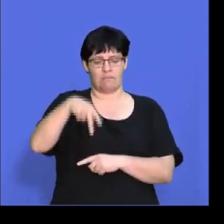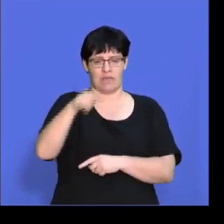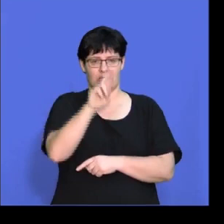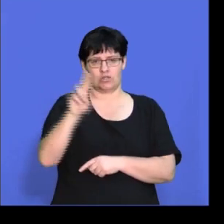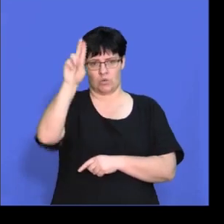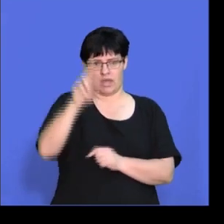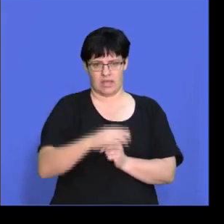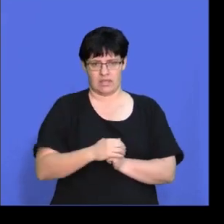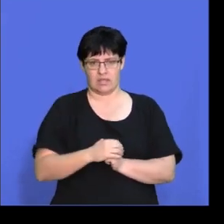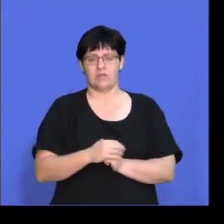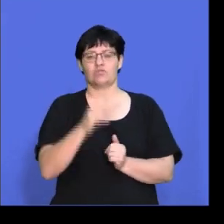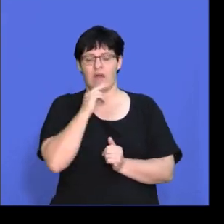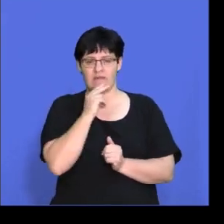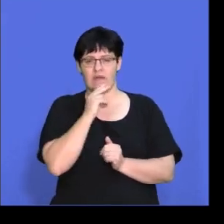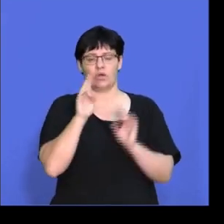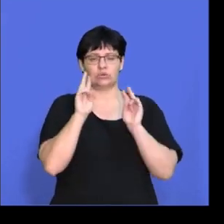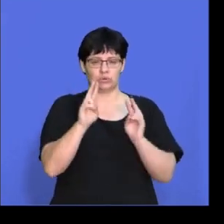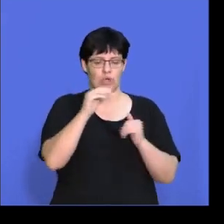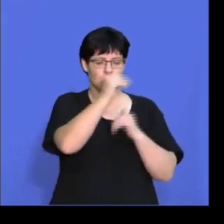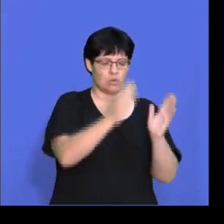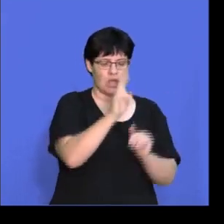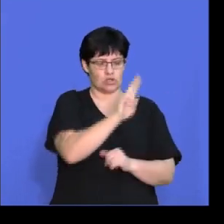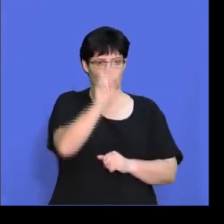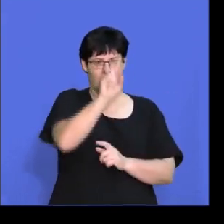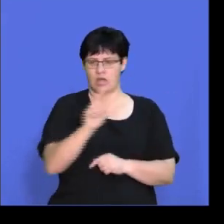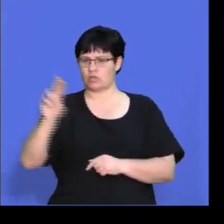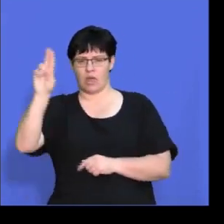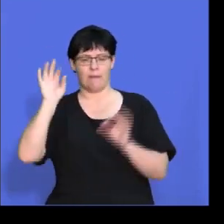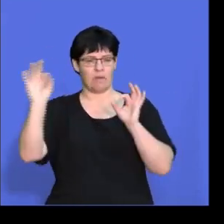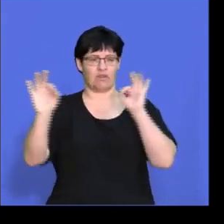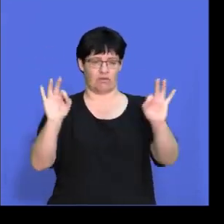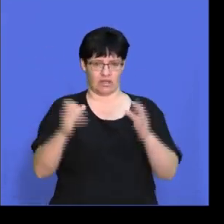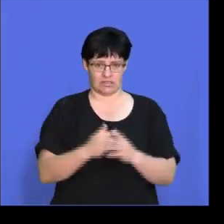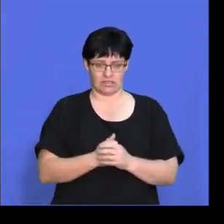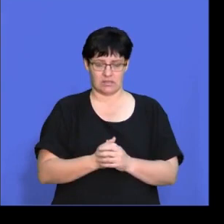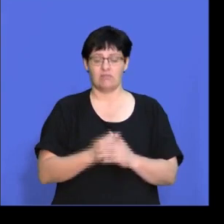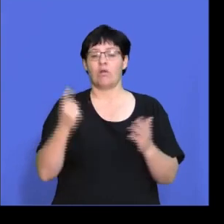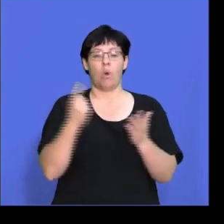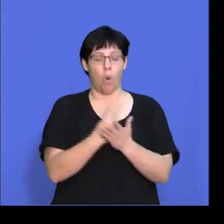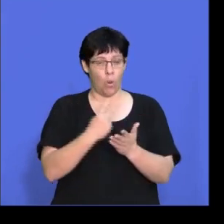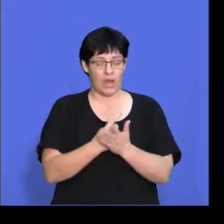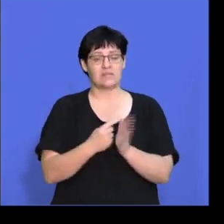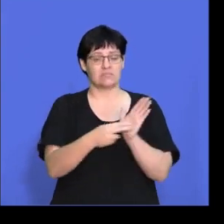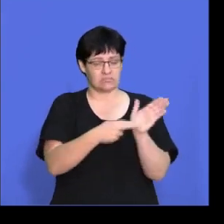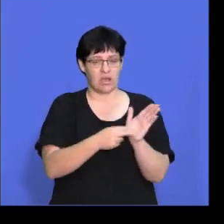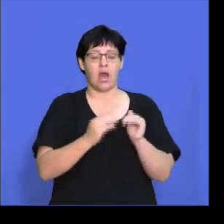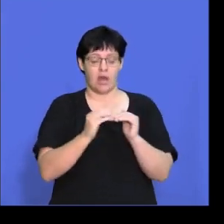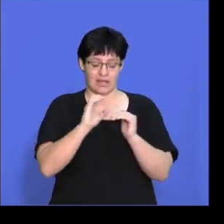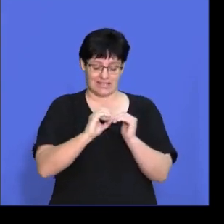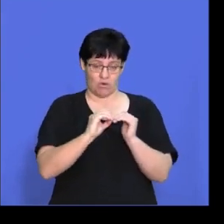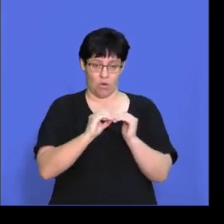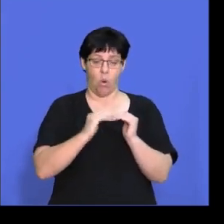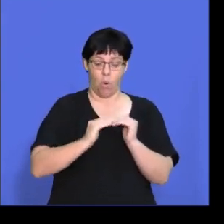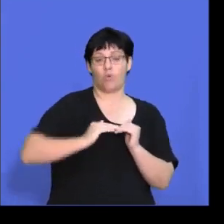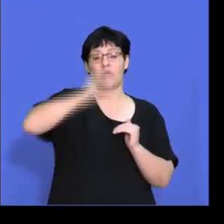see that this final expression is made up of two perfect squares, and both of those perfect squares are always, by definition, greater